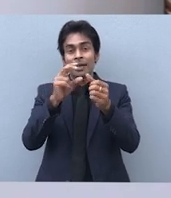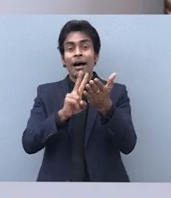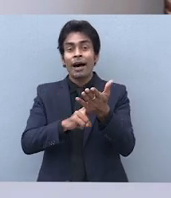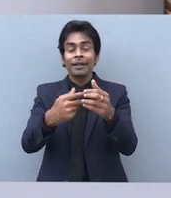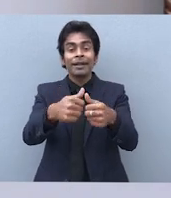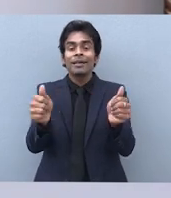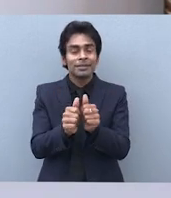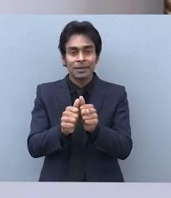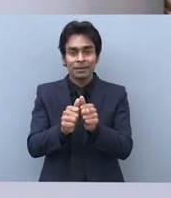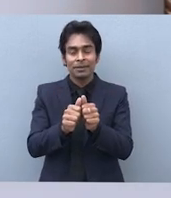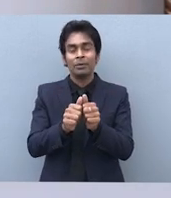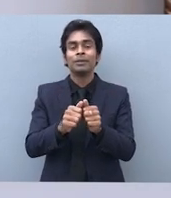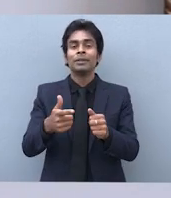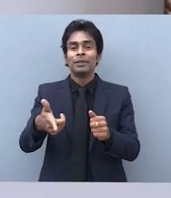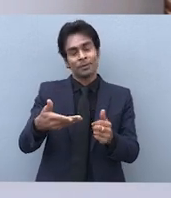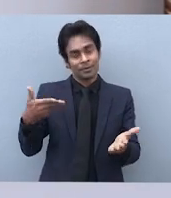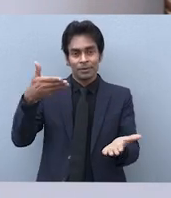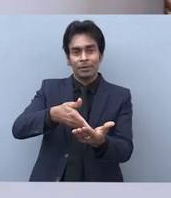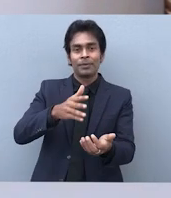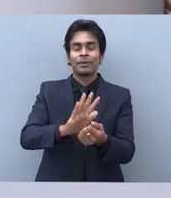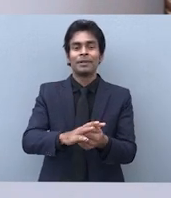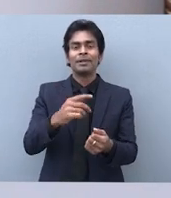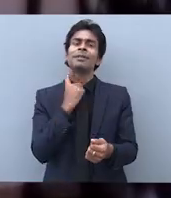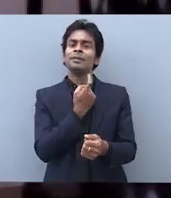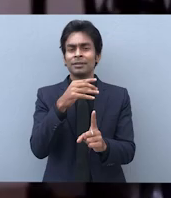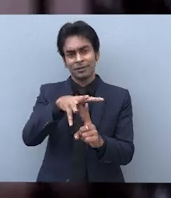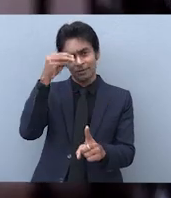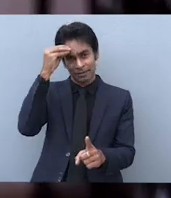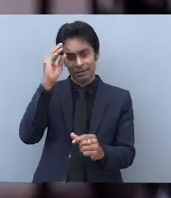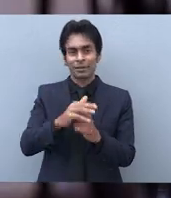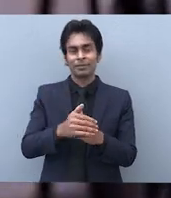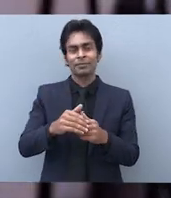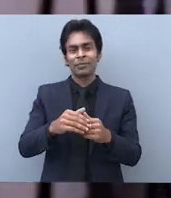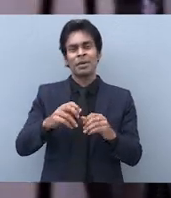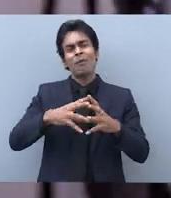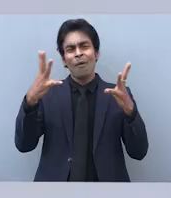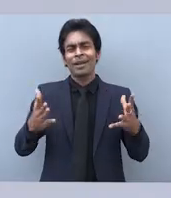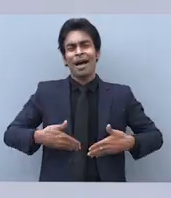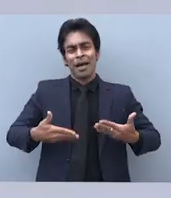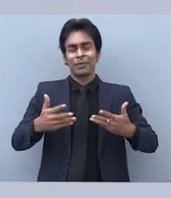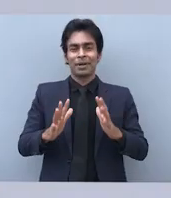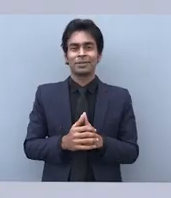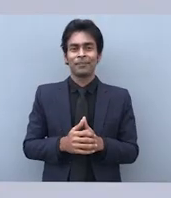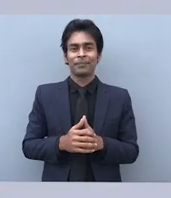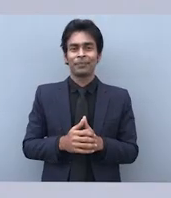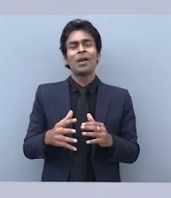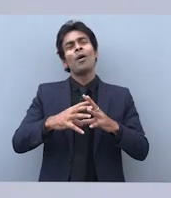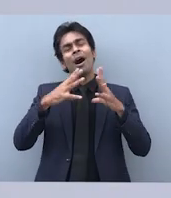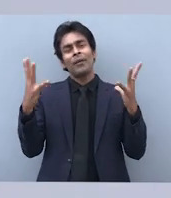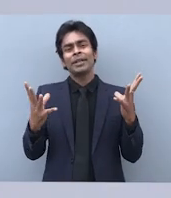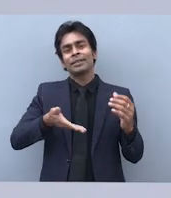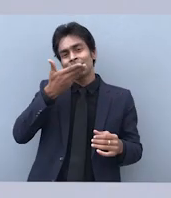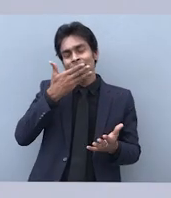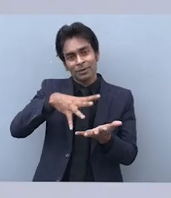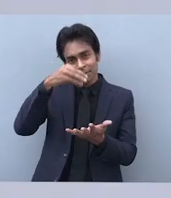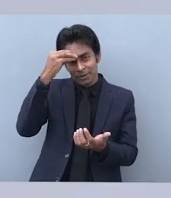Group taught us, no, you have to be calm, you have to deal with it. That was a very interesting experience. British Council provided a space